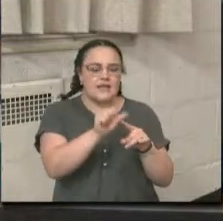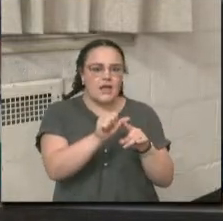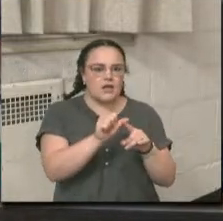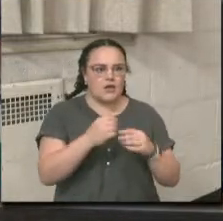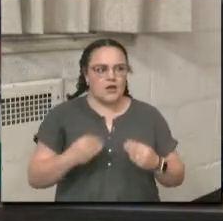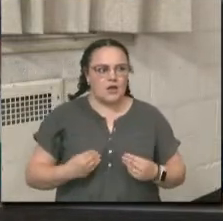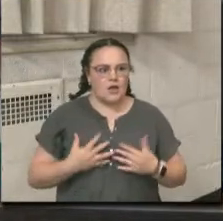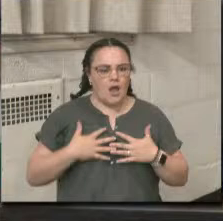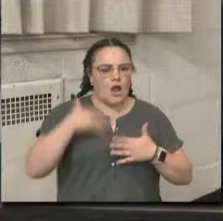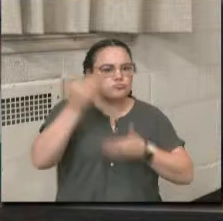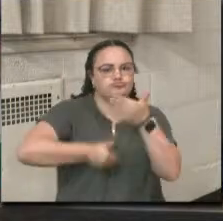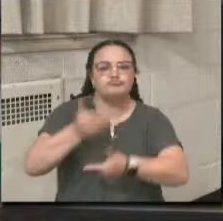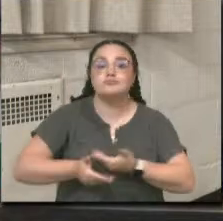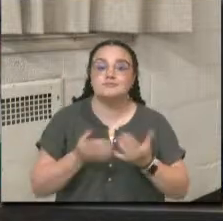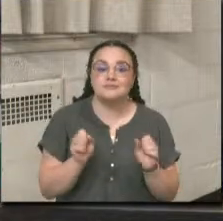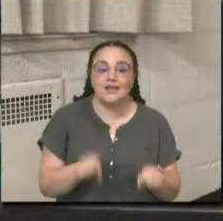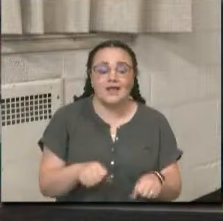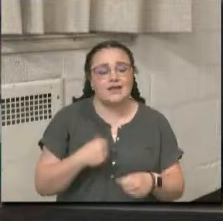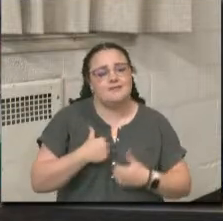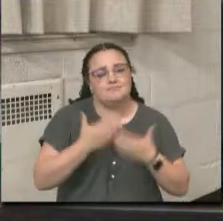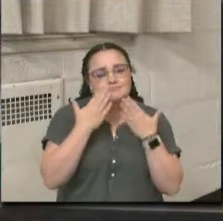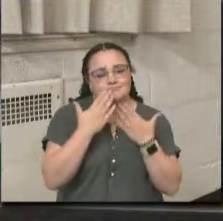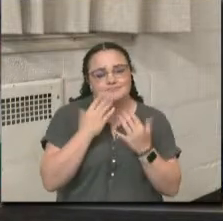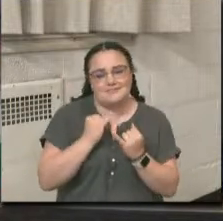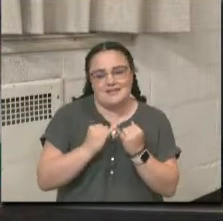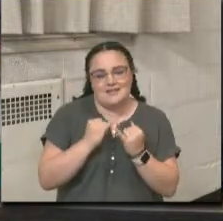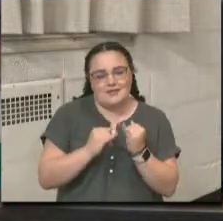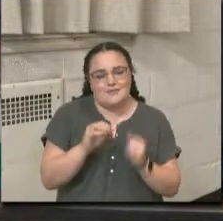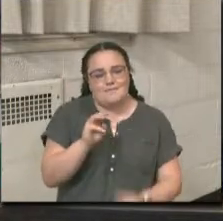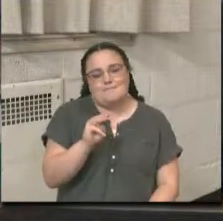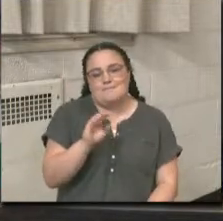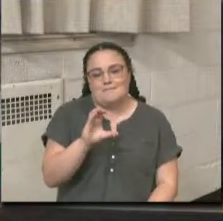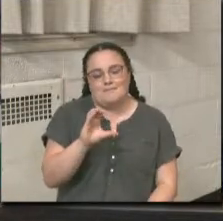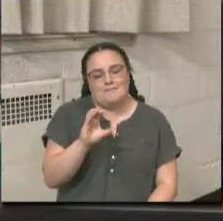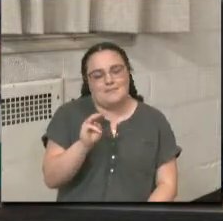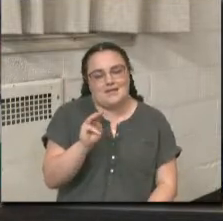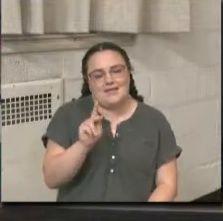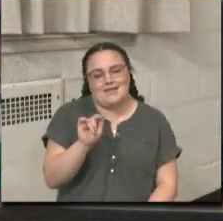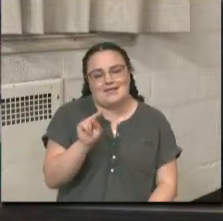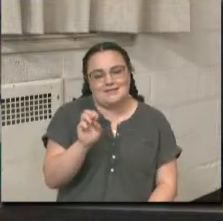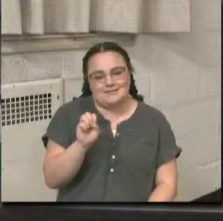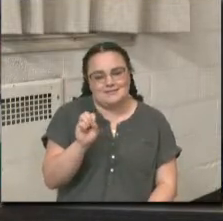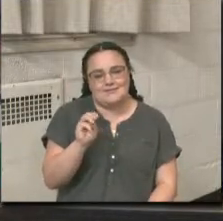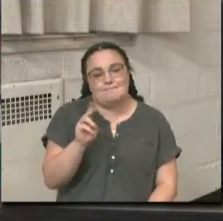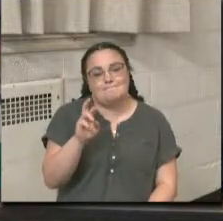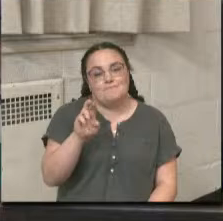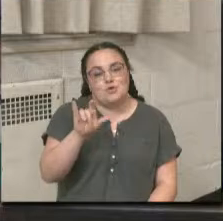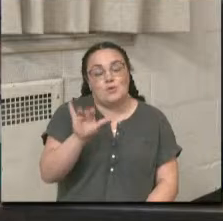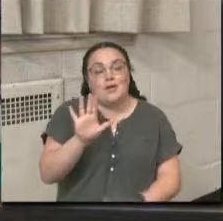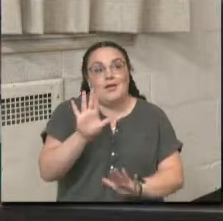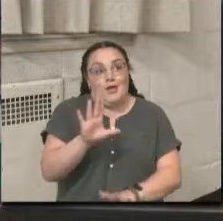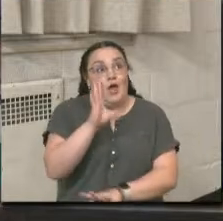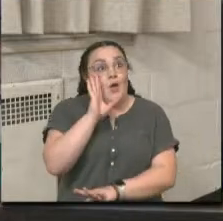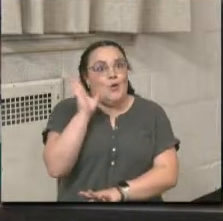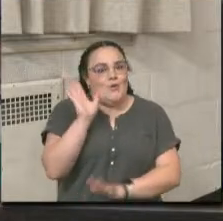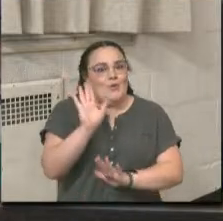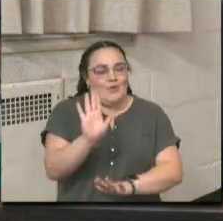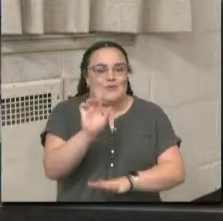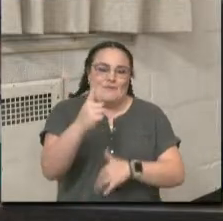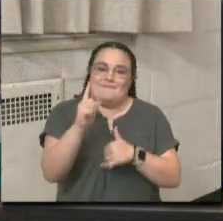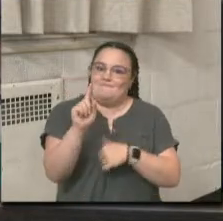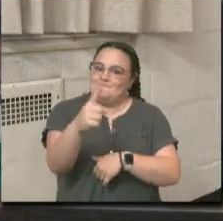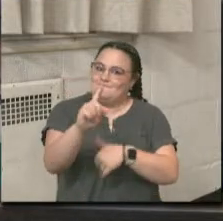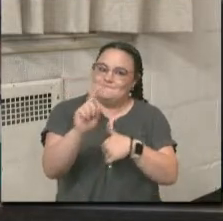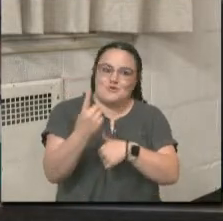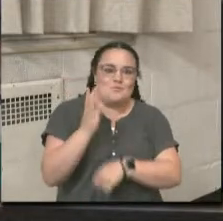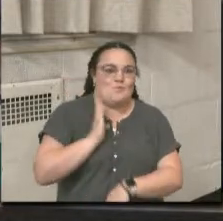grateful. And lastly, Chair Mickens-Murray. Whew. Okay, like I said, she was one of the first board members to reach out